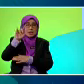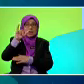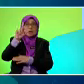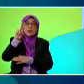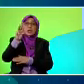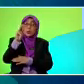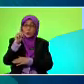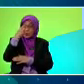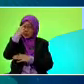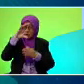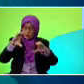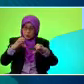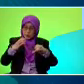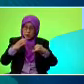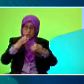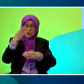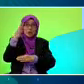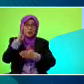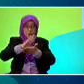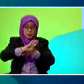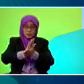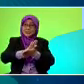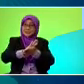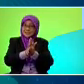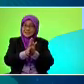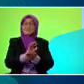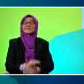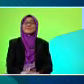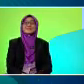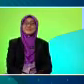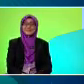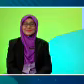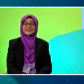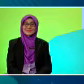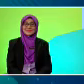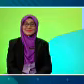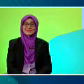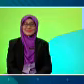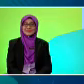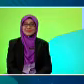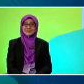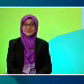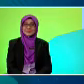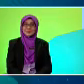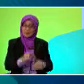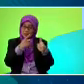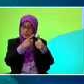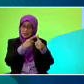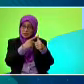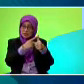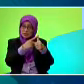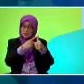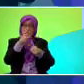the antibiotic penicillin. Oh, okay. Thank you so much, Amazing. Bella. Okay, so the first type of